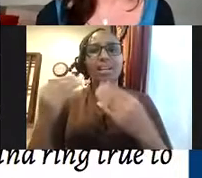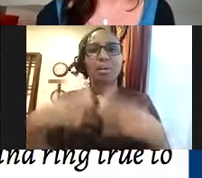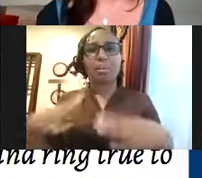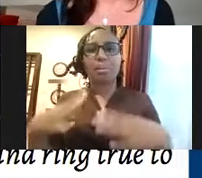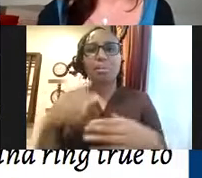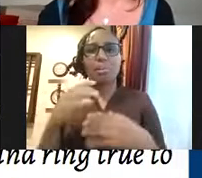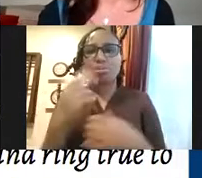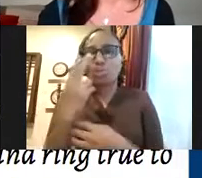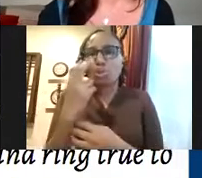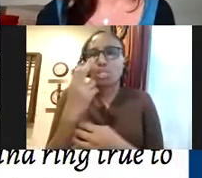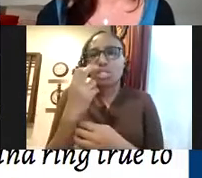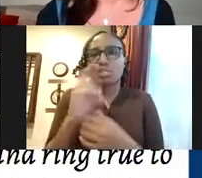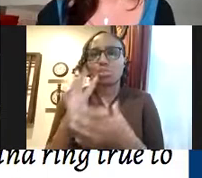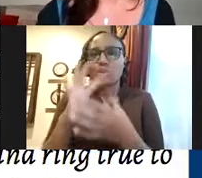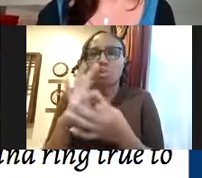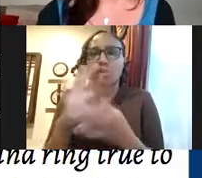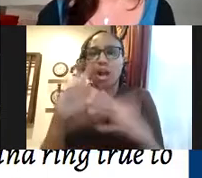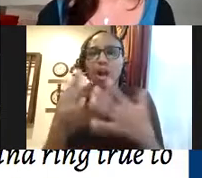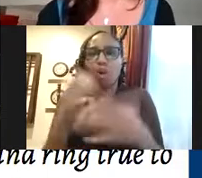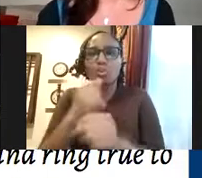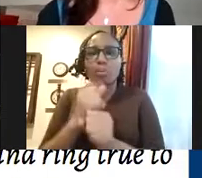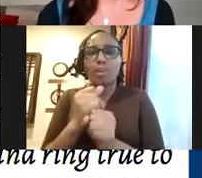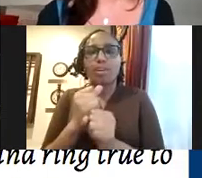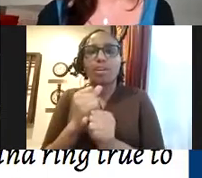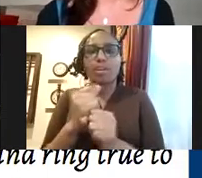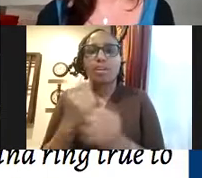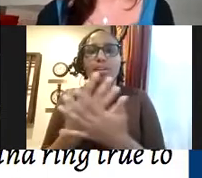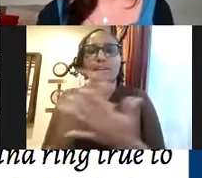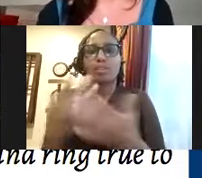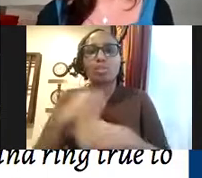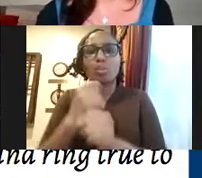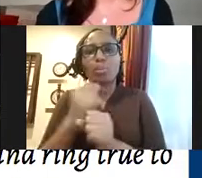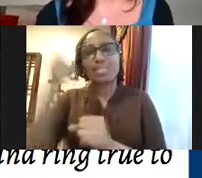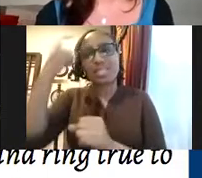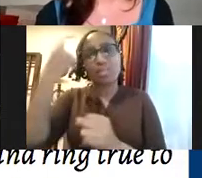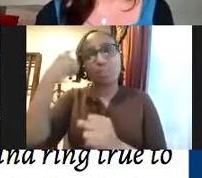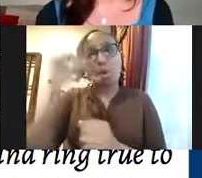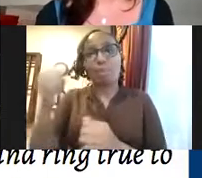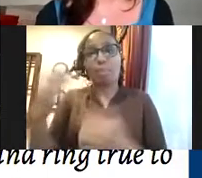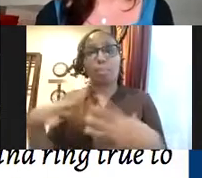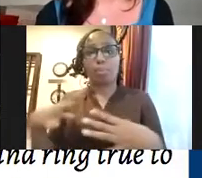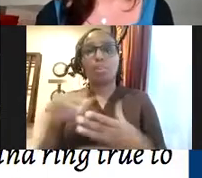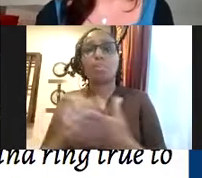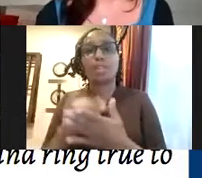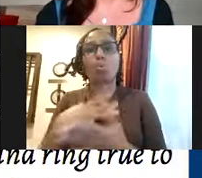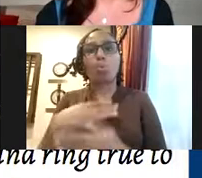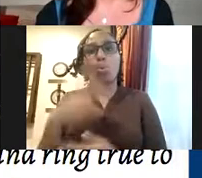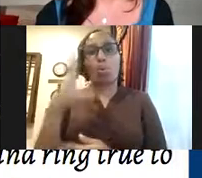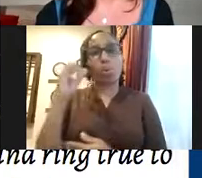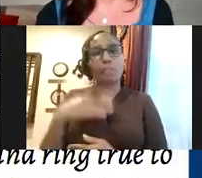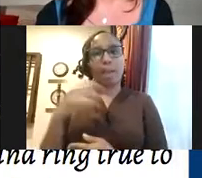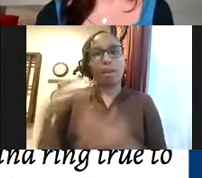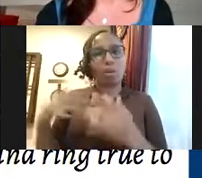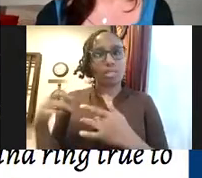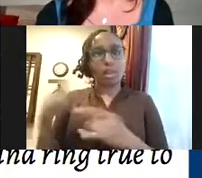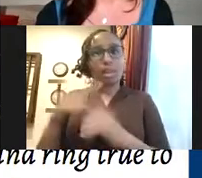drawing me and how to make the things I was curious about make sense for other people. That's all I was concerned with. But then I